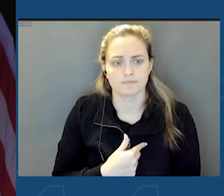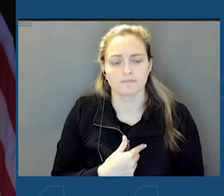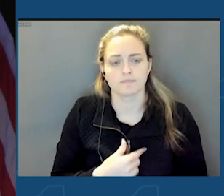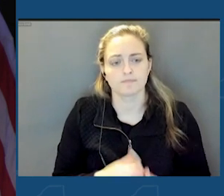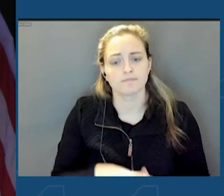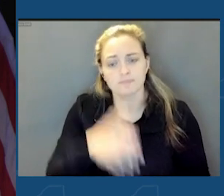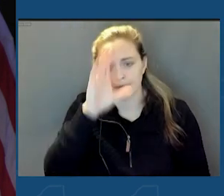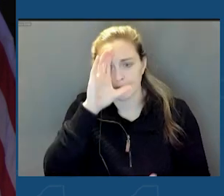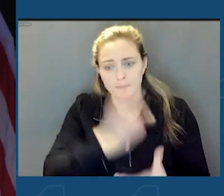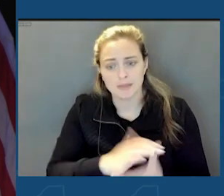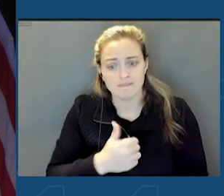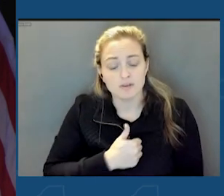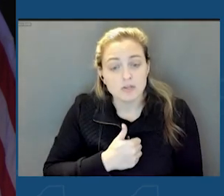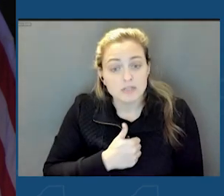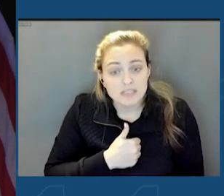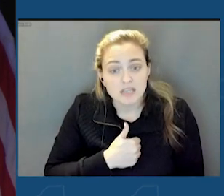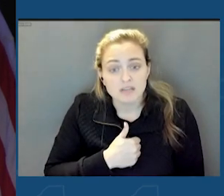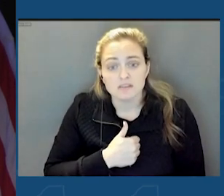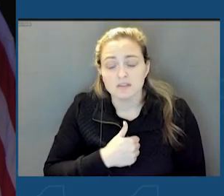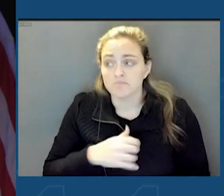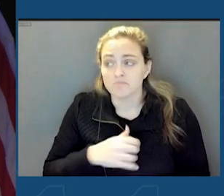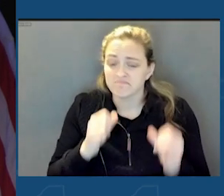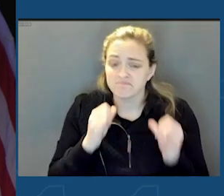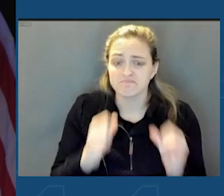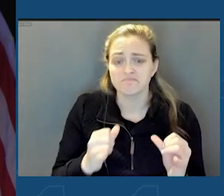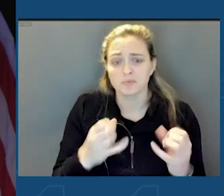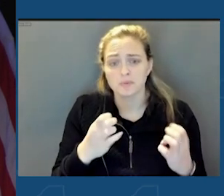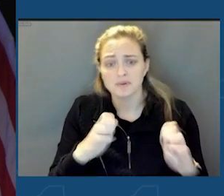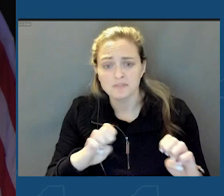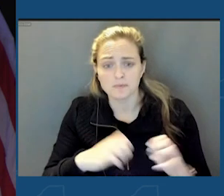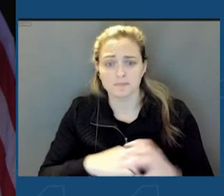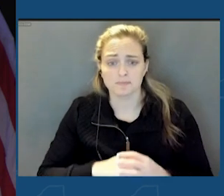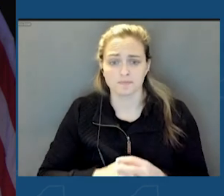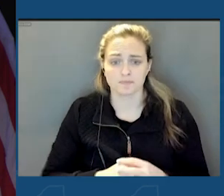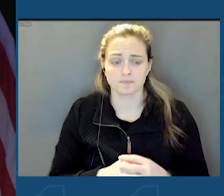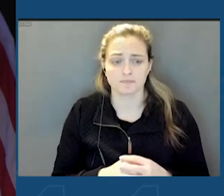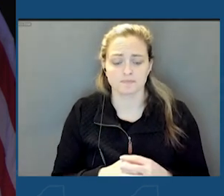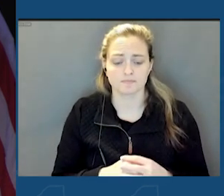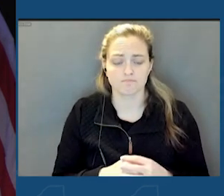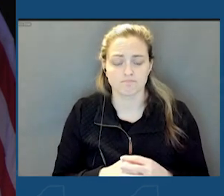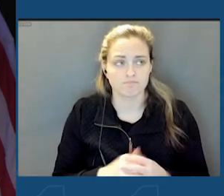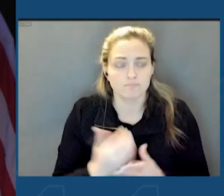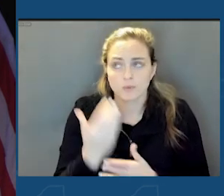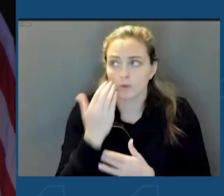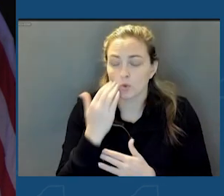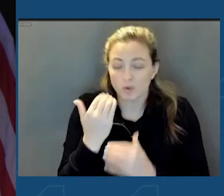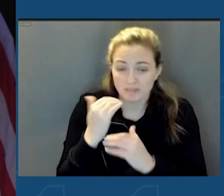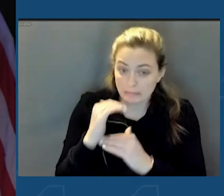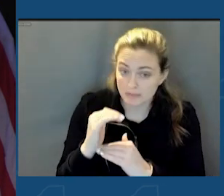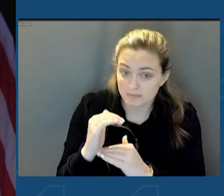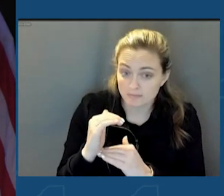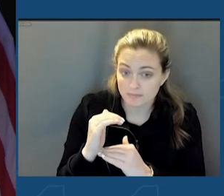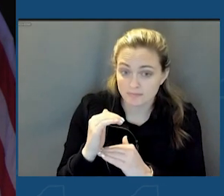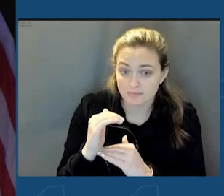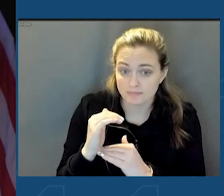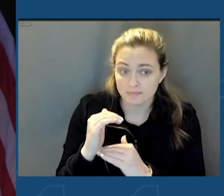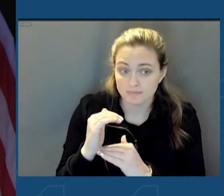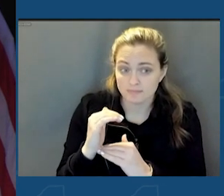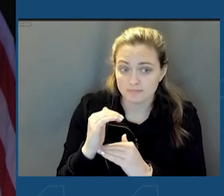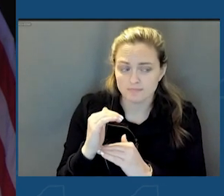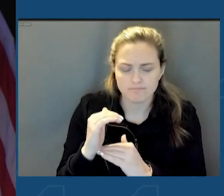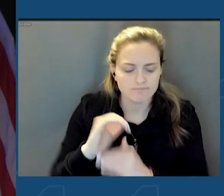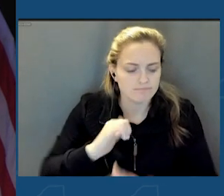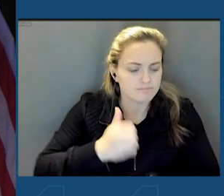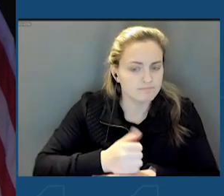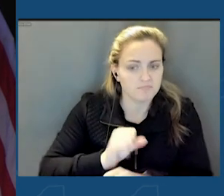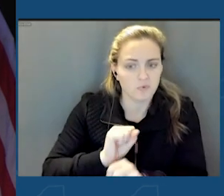Believing in ourselves and our common efforts, even knowing our limits, we place our